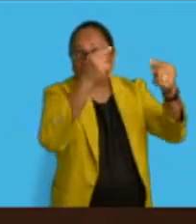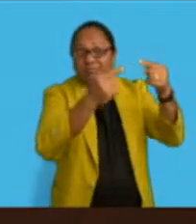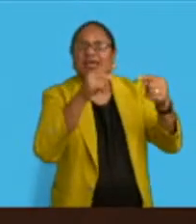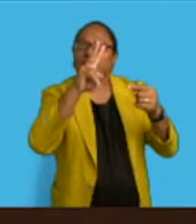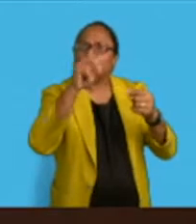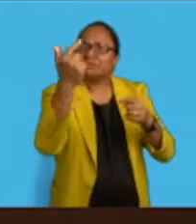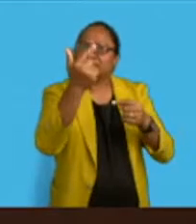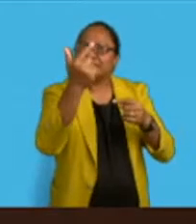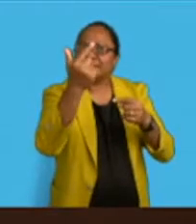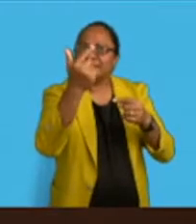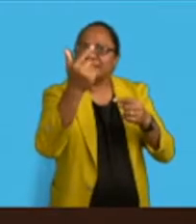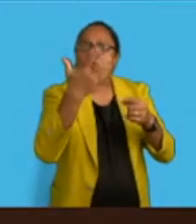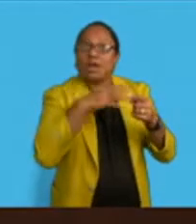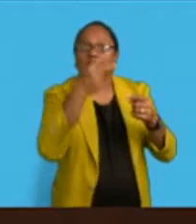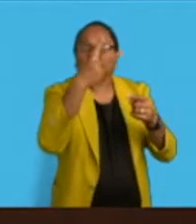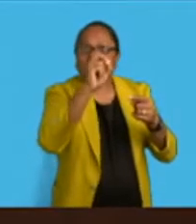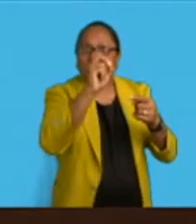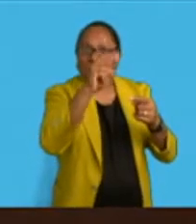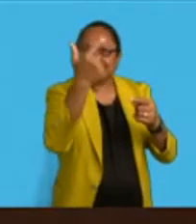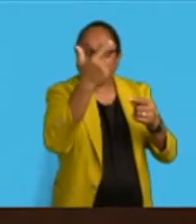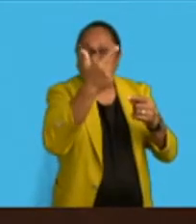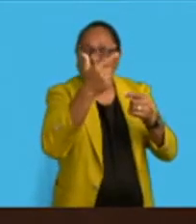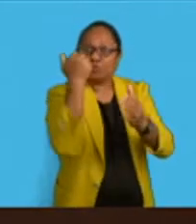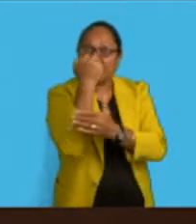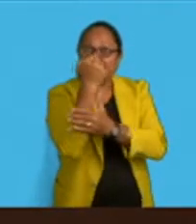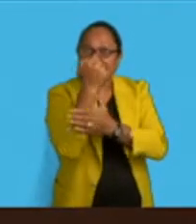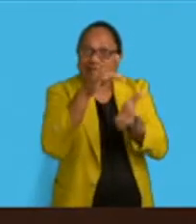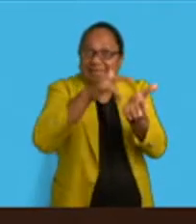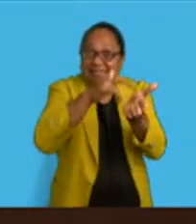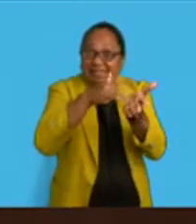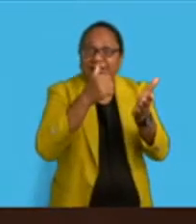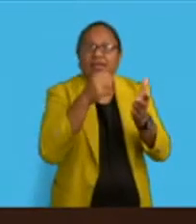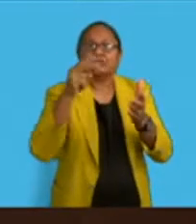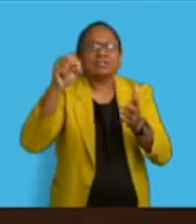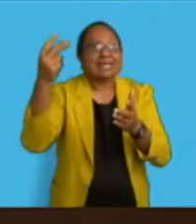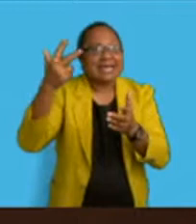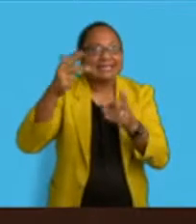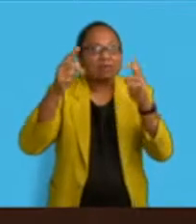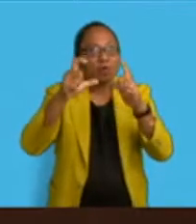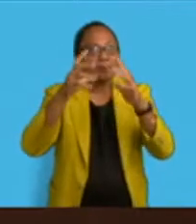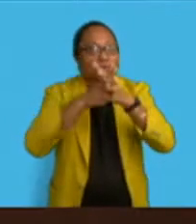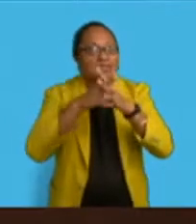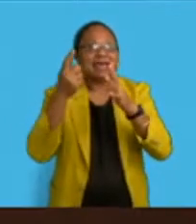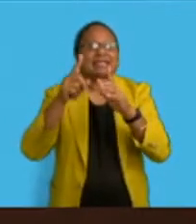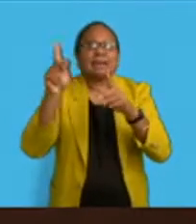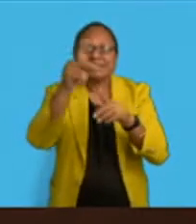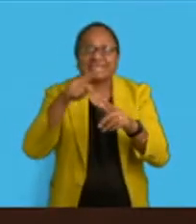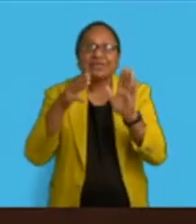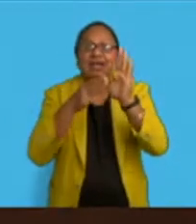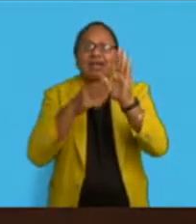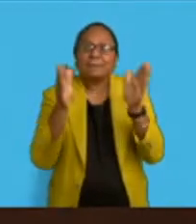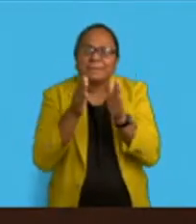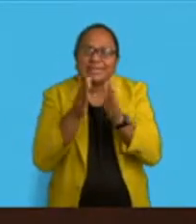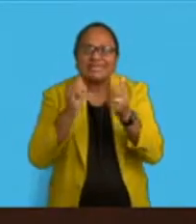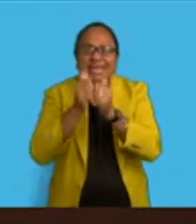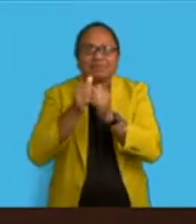2017 Rugby League World Cup, the 2018 Commonwealth Games, and the Pacific Mini Games in Papua New Guinea. And we will also